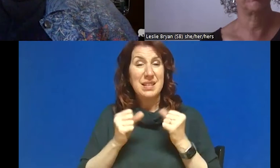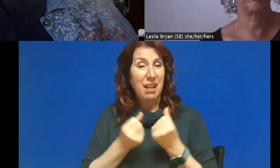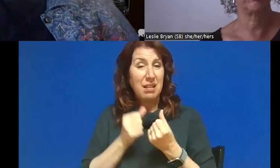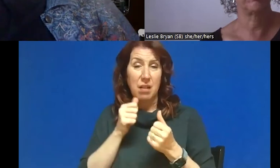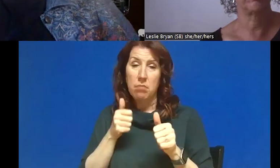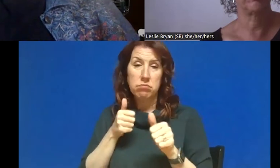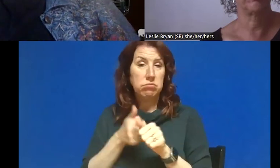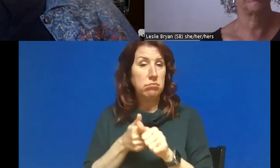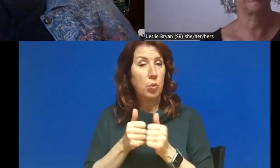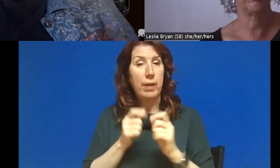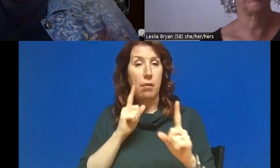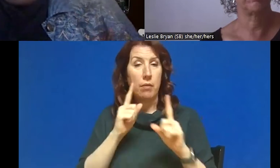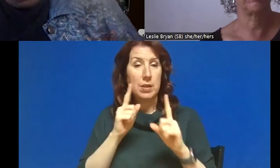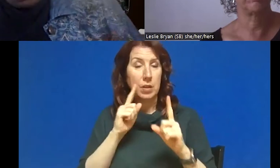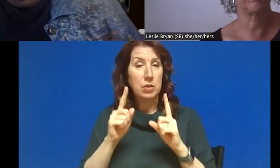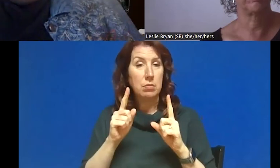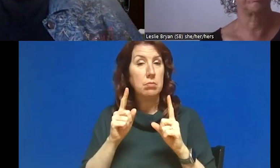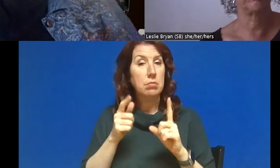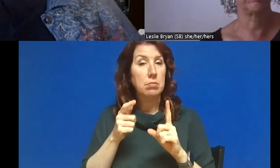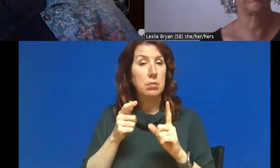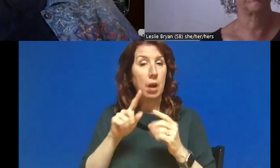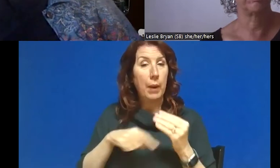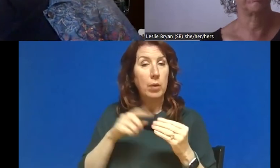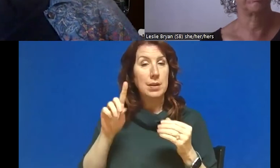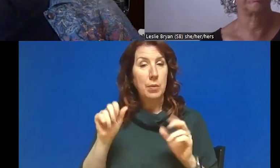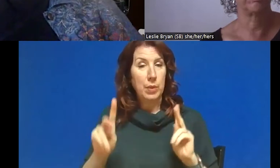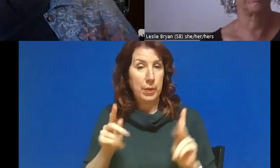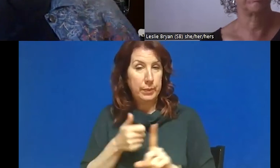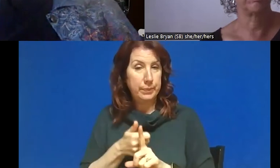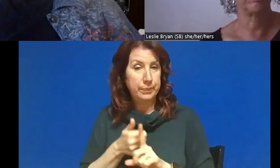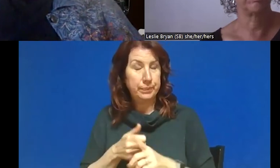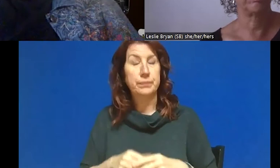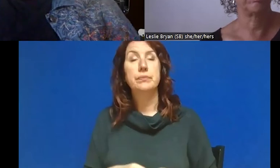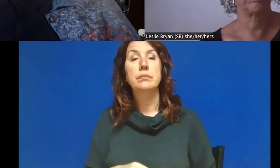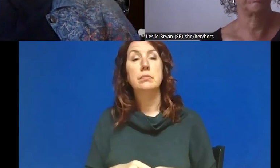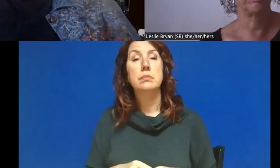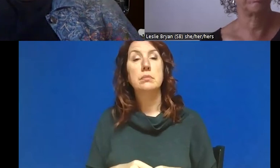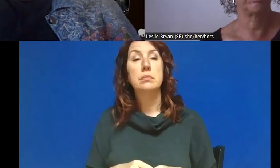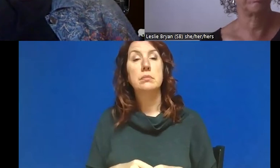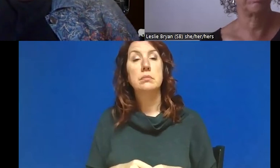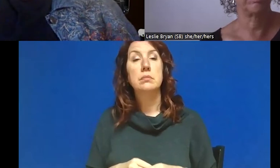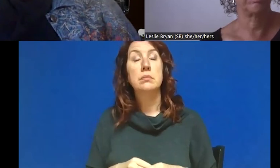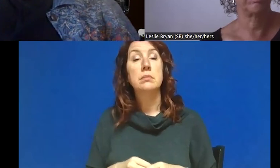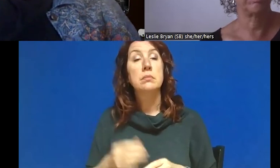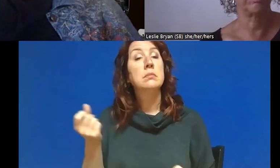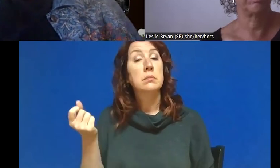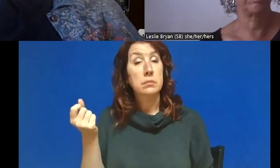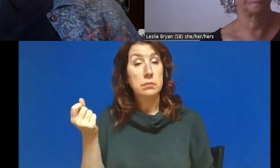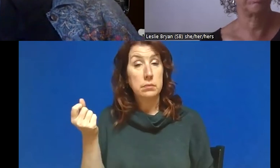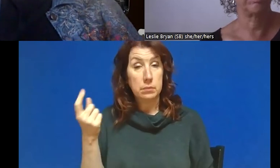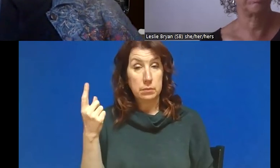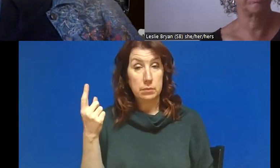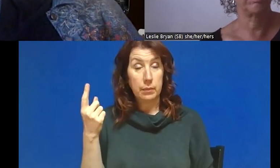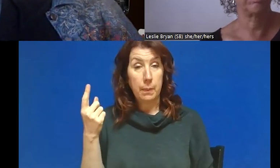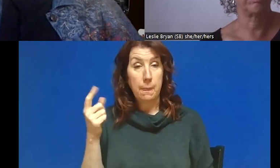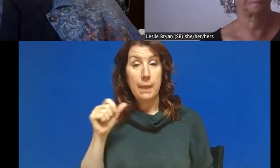people amongst themselves. Because another thing to take into account is that non-disabled people are